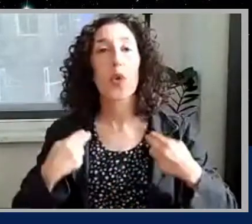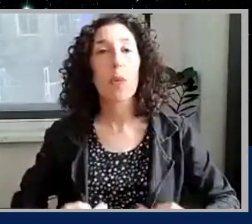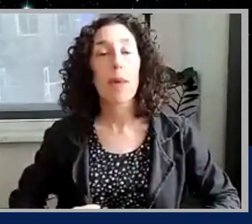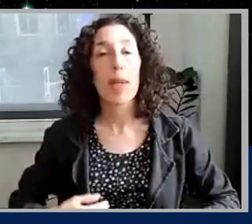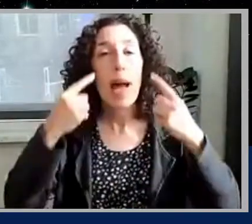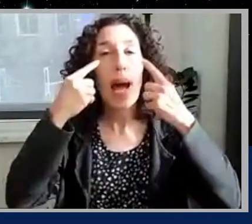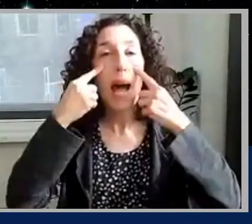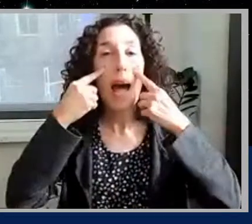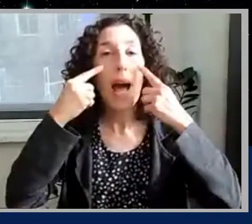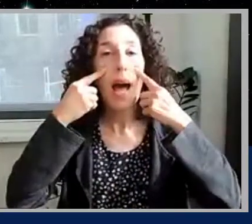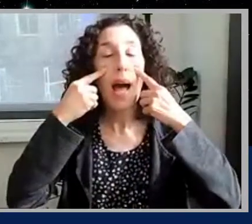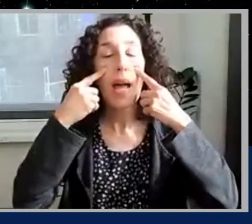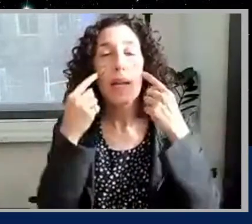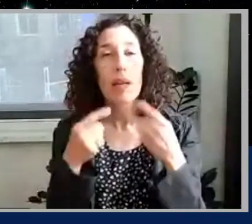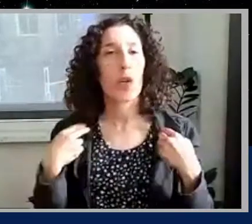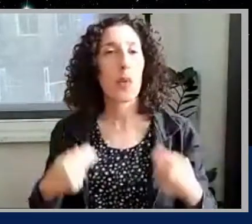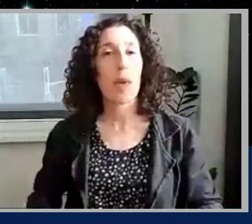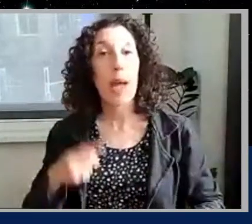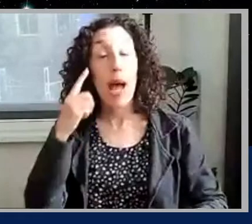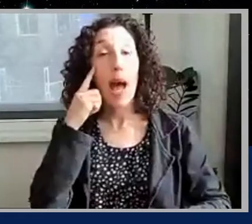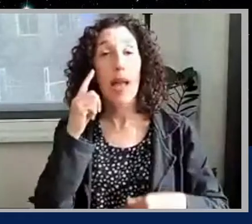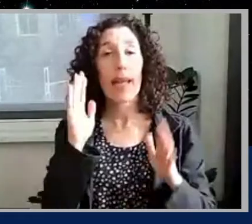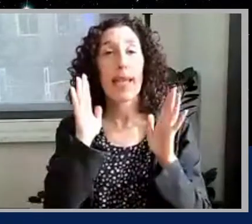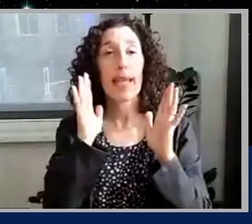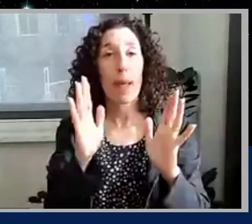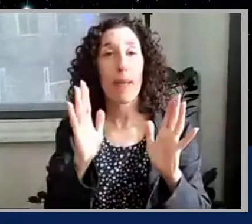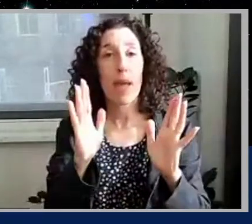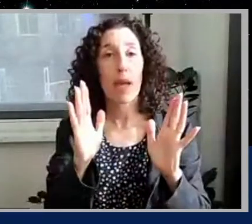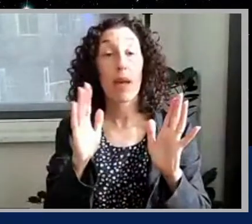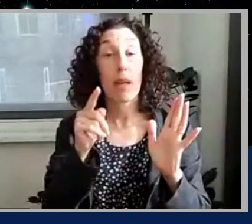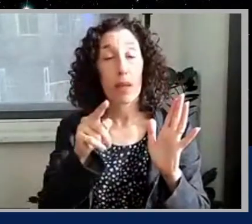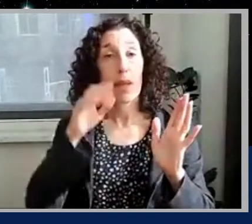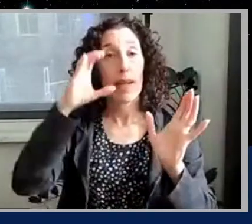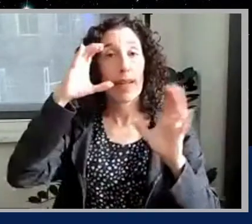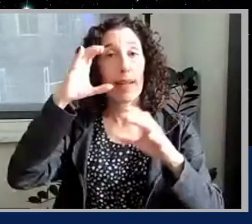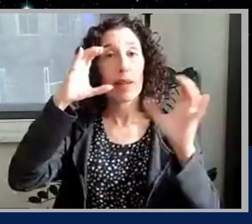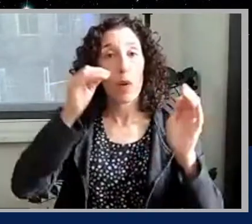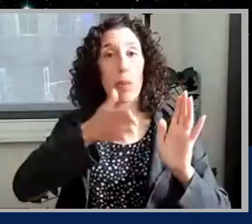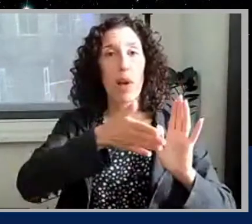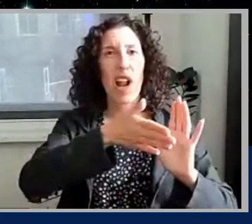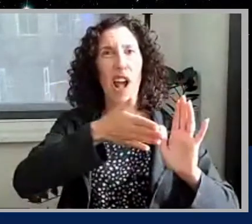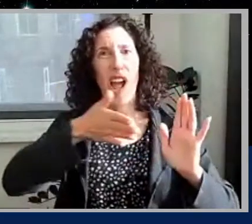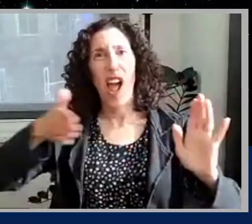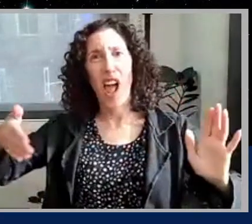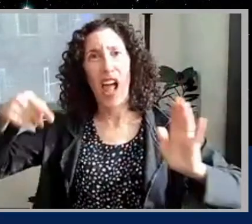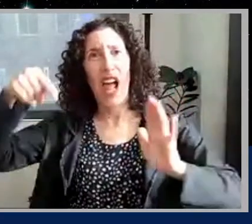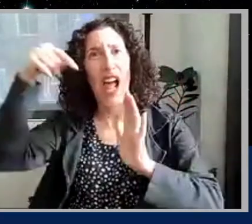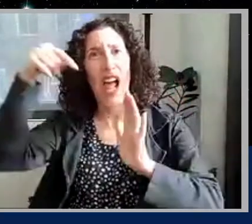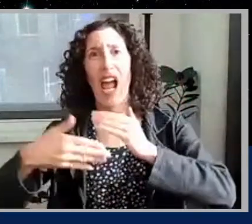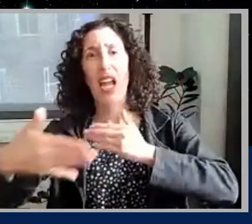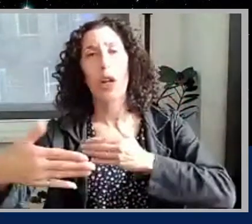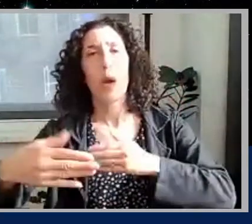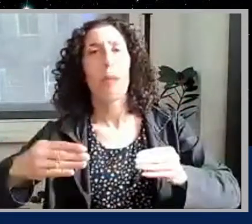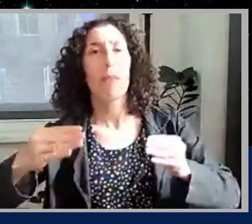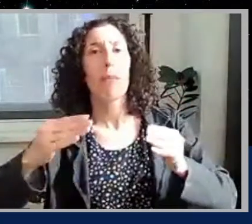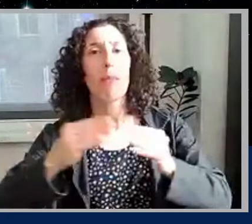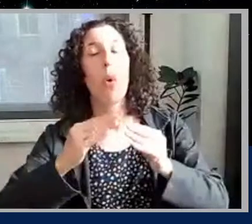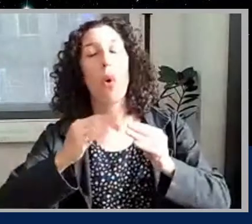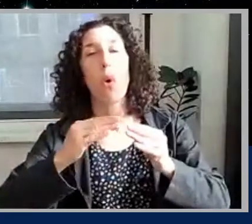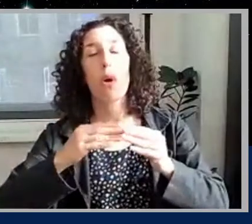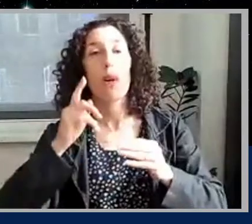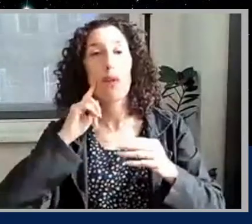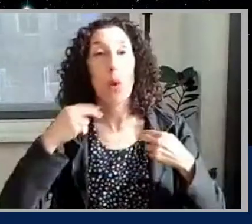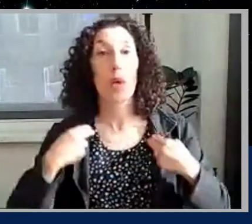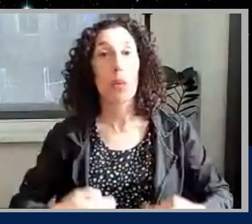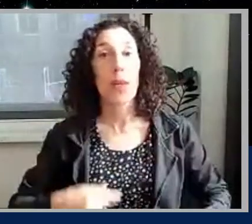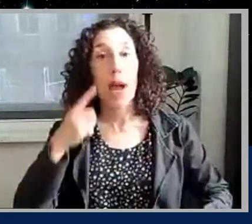realm of visible light or optical light. And so for 25 years, I've been thinking about how to translate something that's